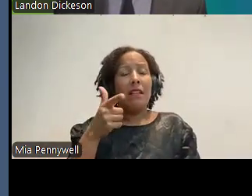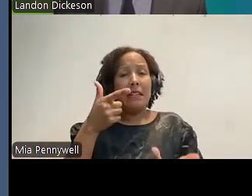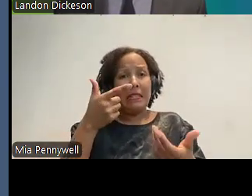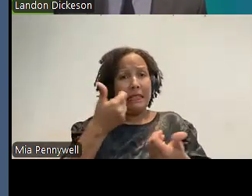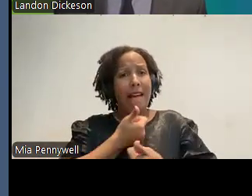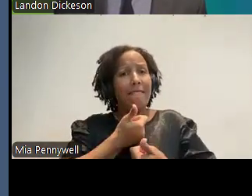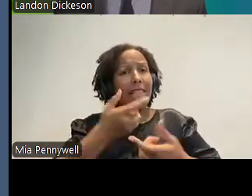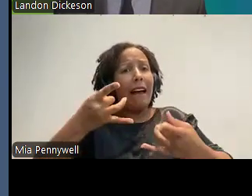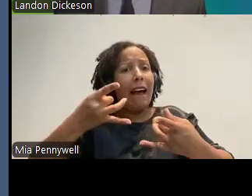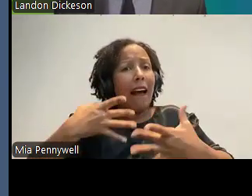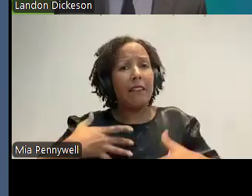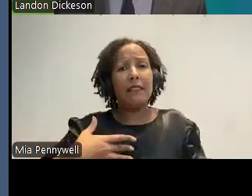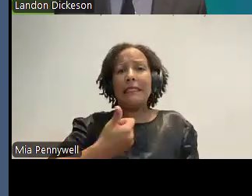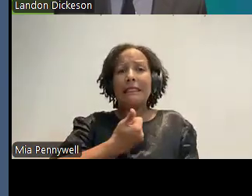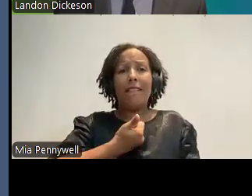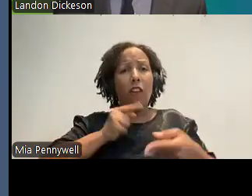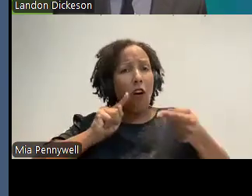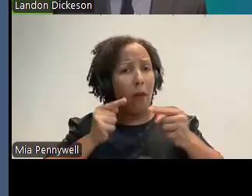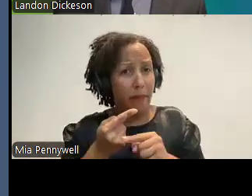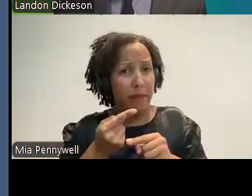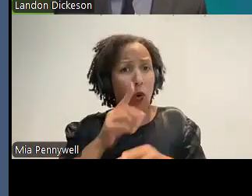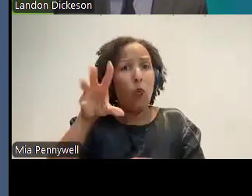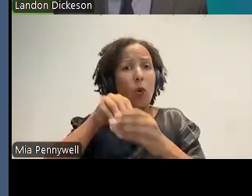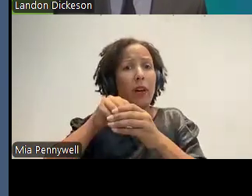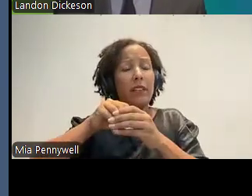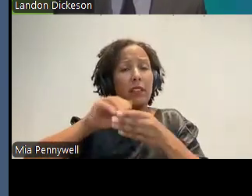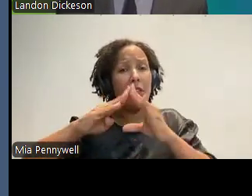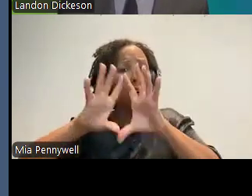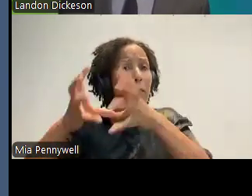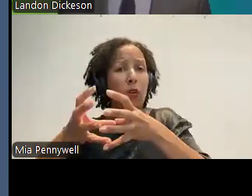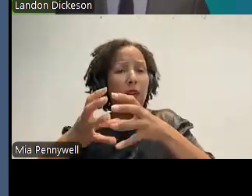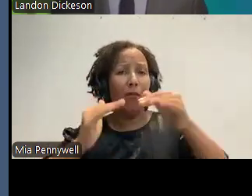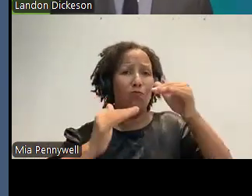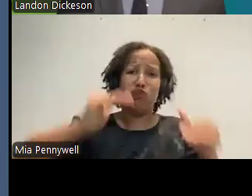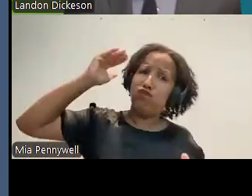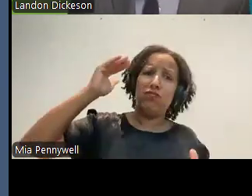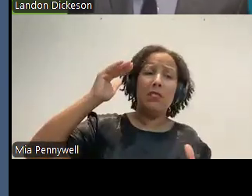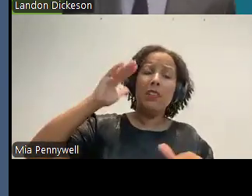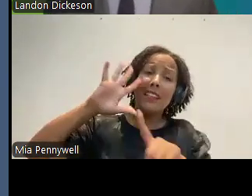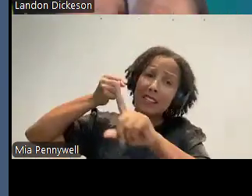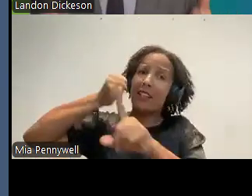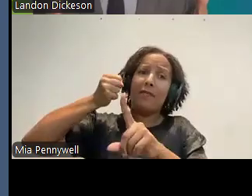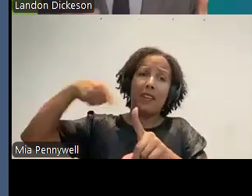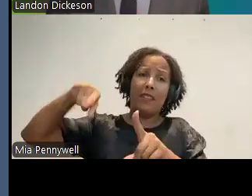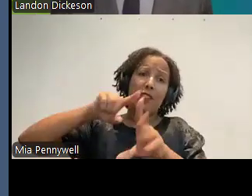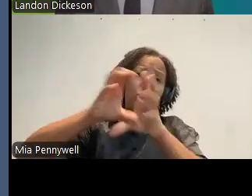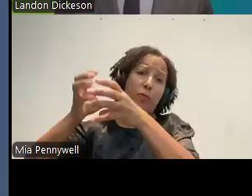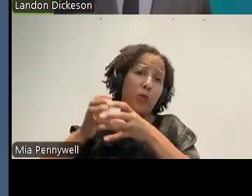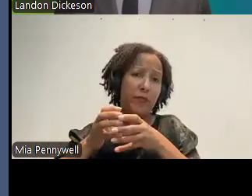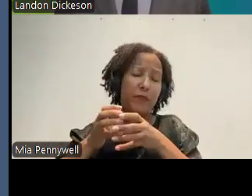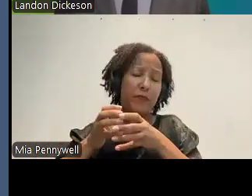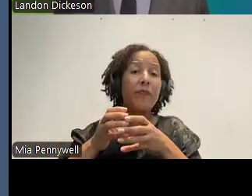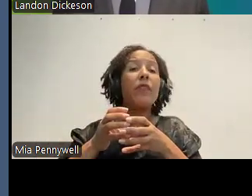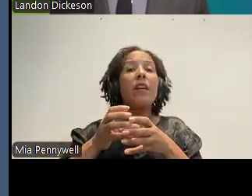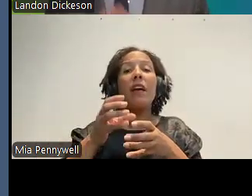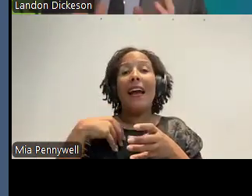and suicide attempts in these communities. They're disproportionately impacted. So I started on this earlier, but I want to